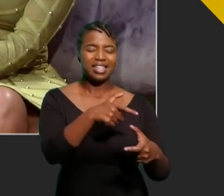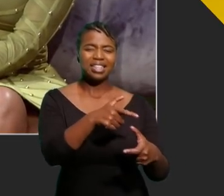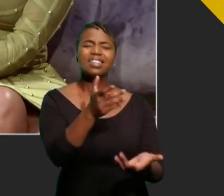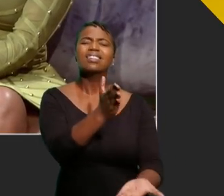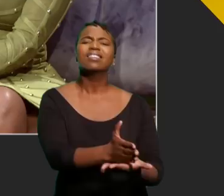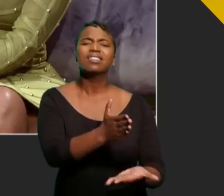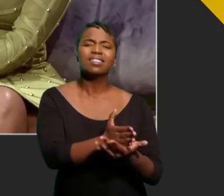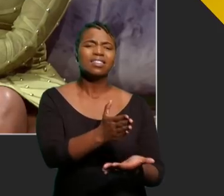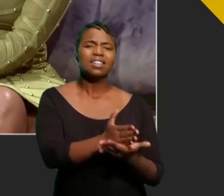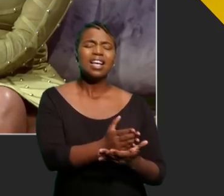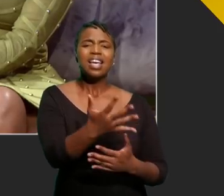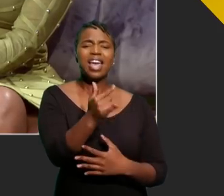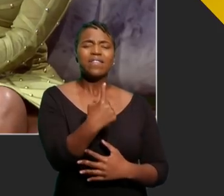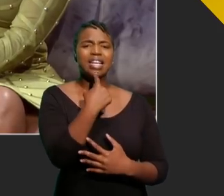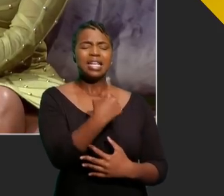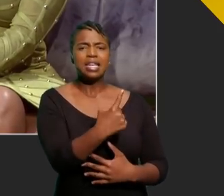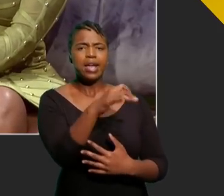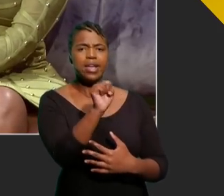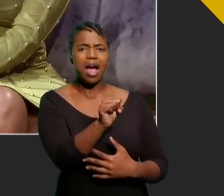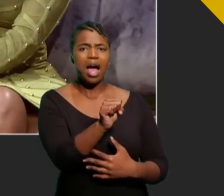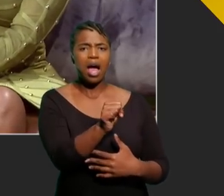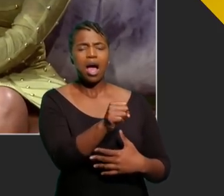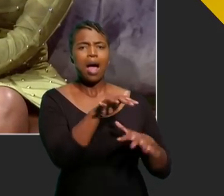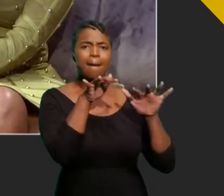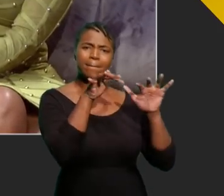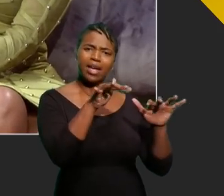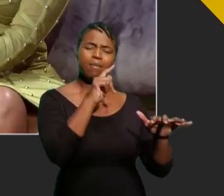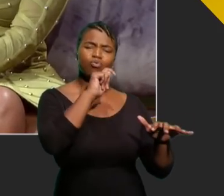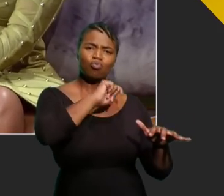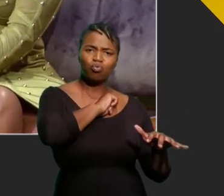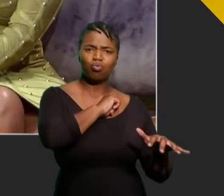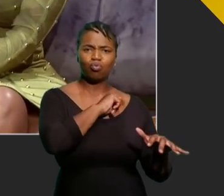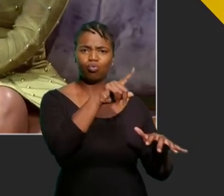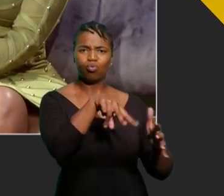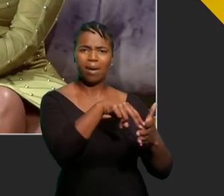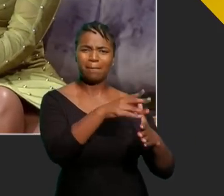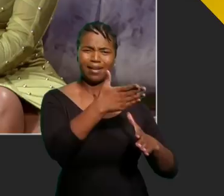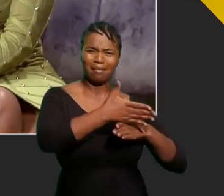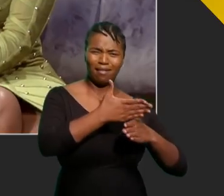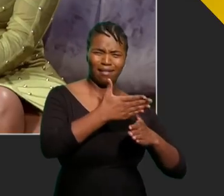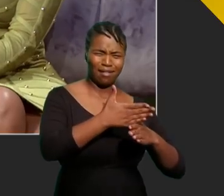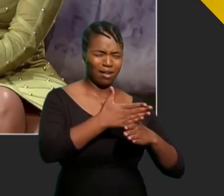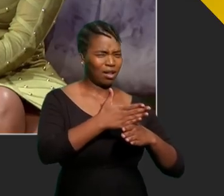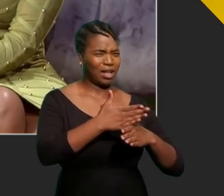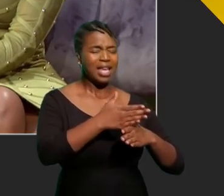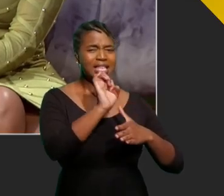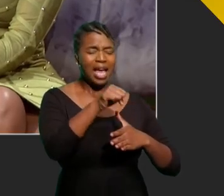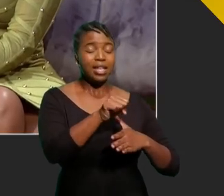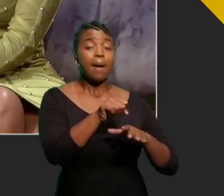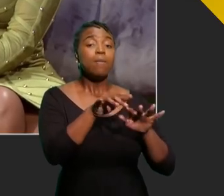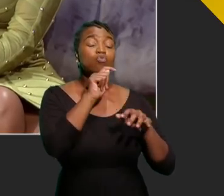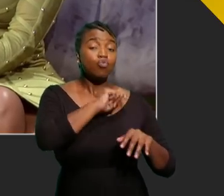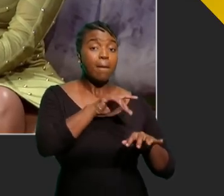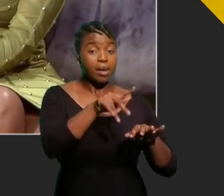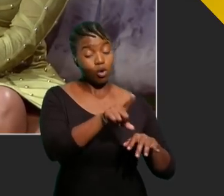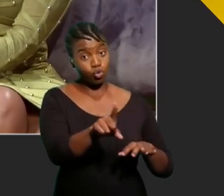reality is that if we're saying the pope sal dance, but the same people that are supposed to be dancing are the same people that are working in our